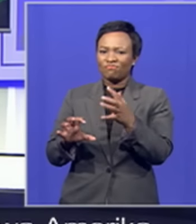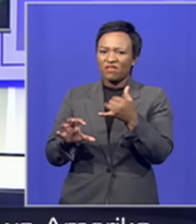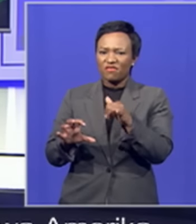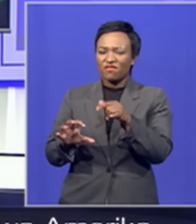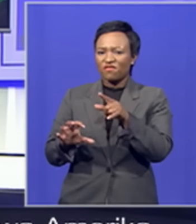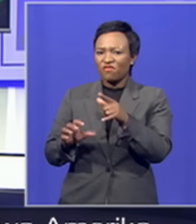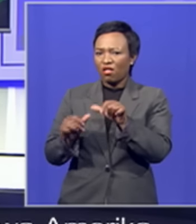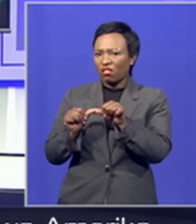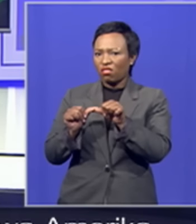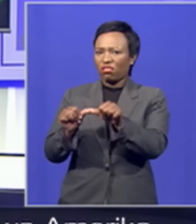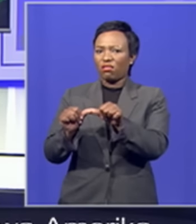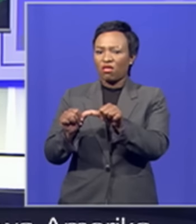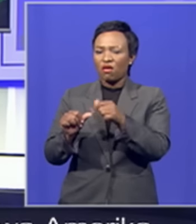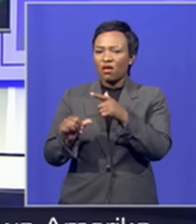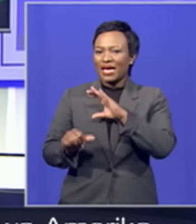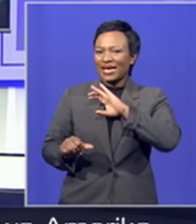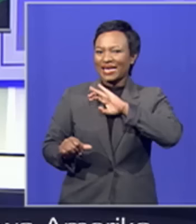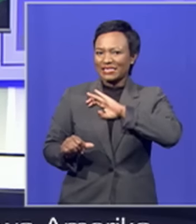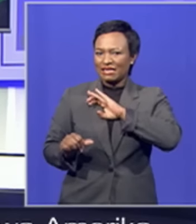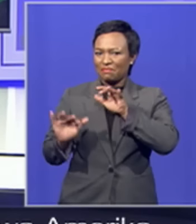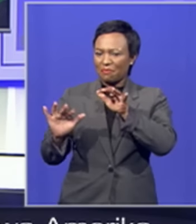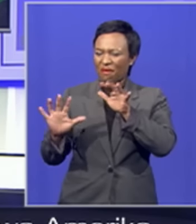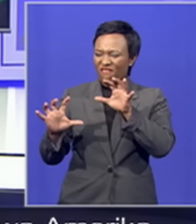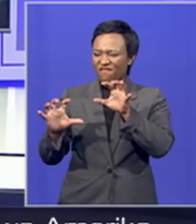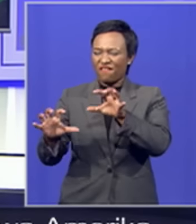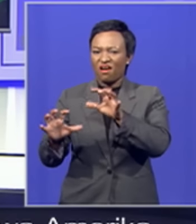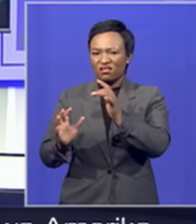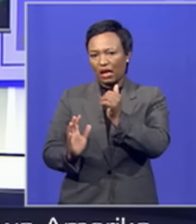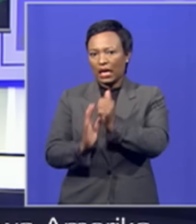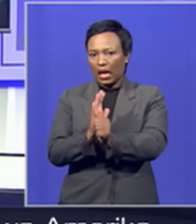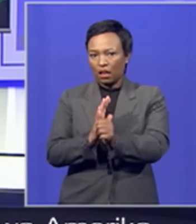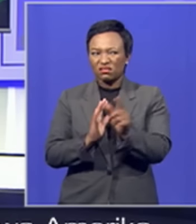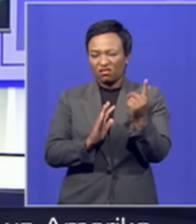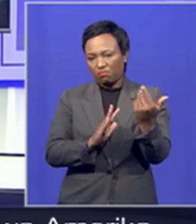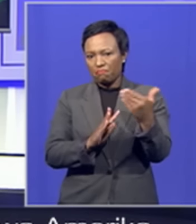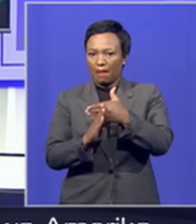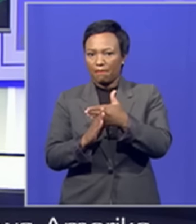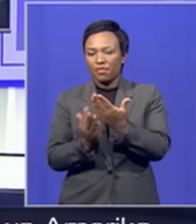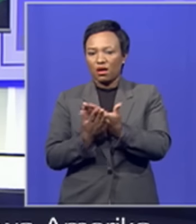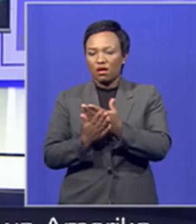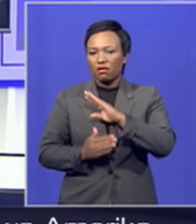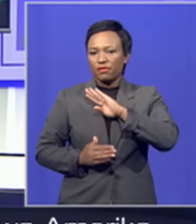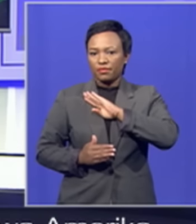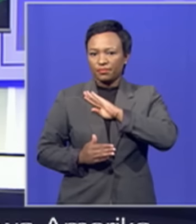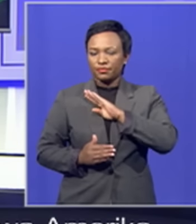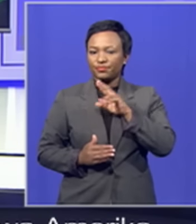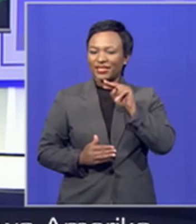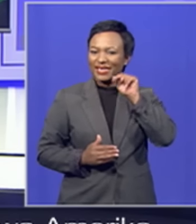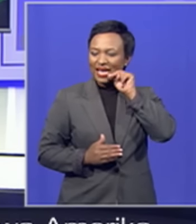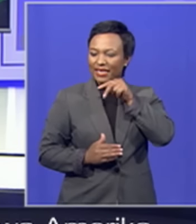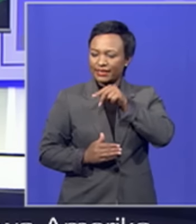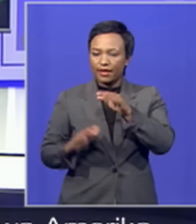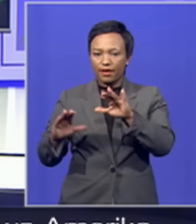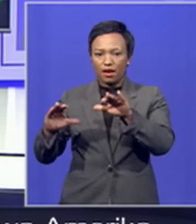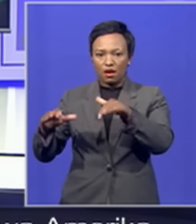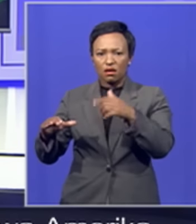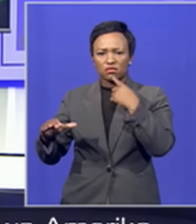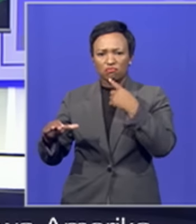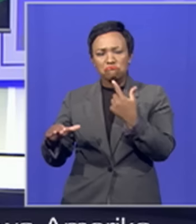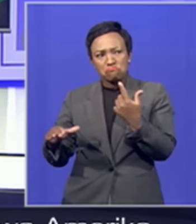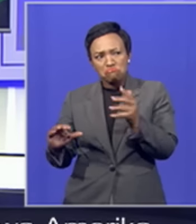a tiriso dikgoka kgatlhanong le Bakreste. Nigeria e gapetse thoko magato a le go tlhalosa fa e bona seno e